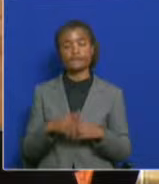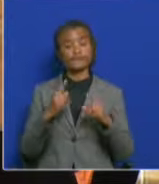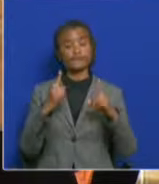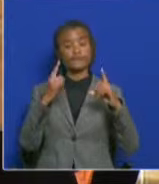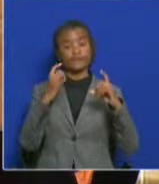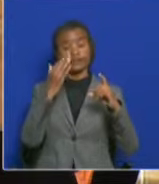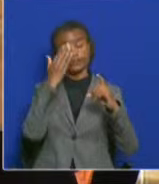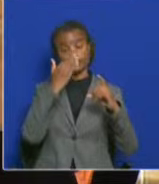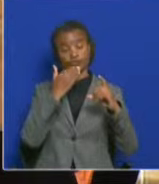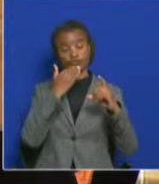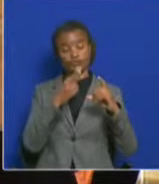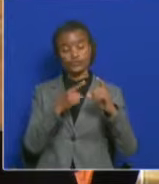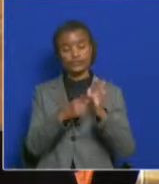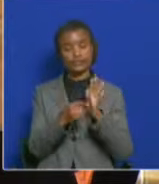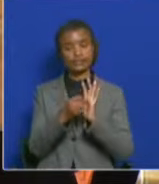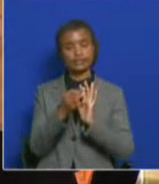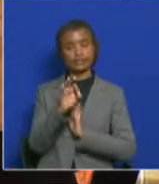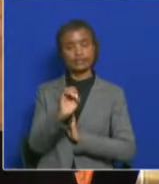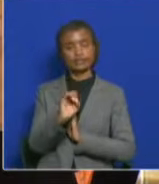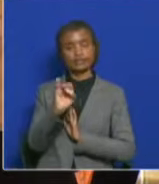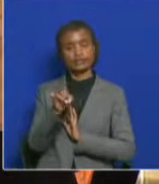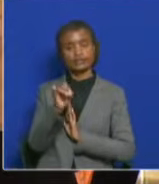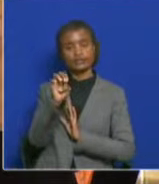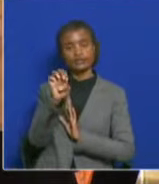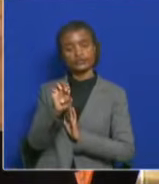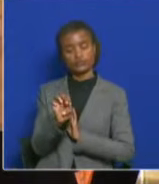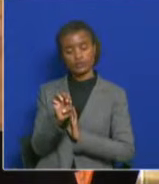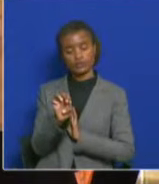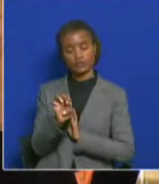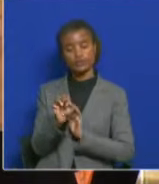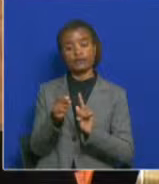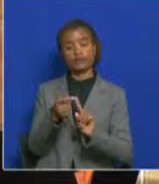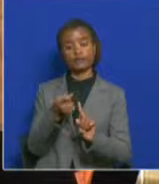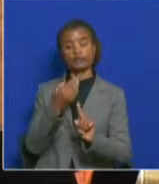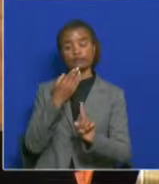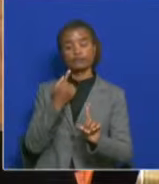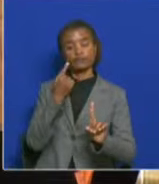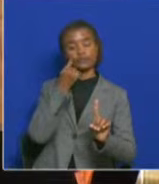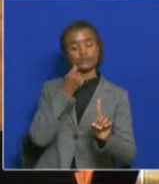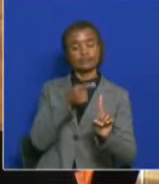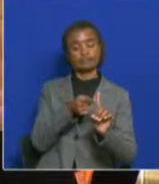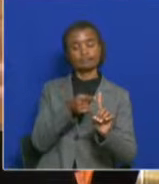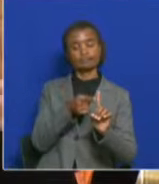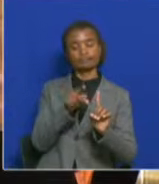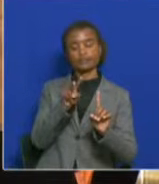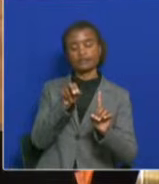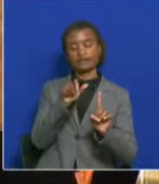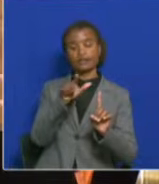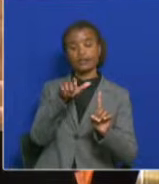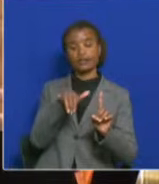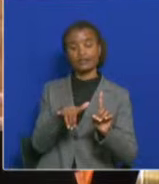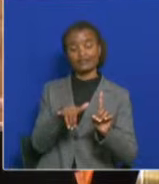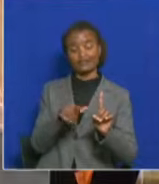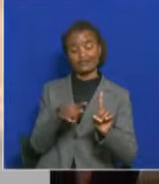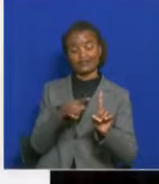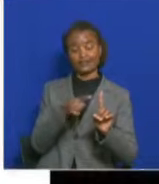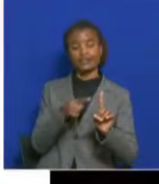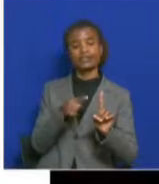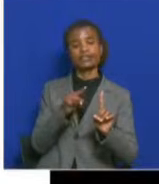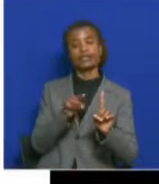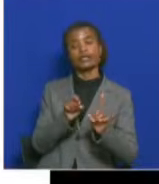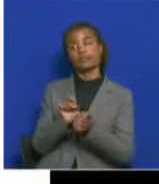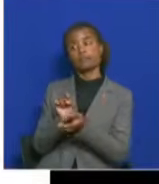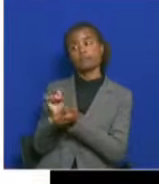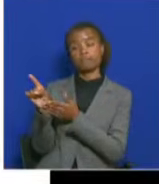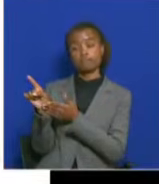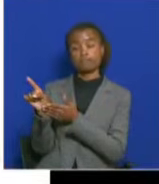June. Mr. Valley sends a screenshot to General Khan